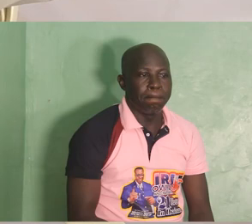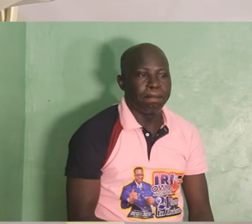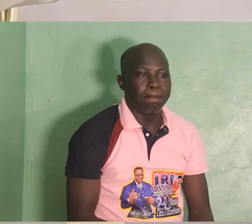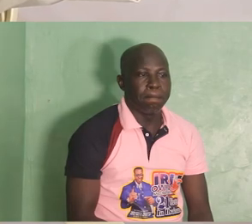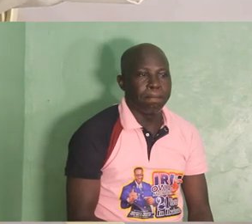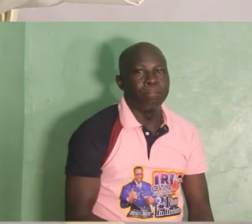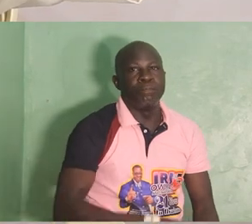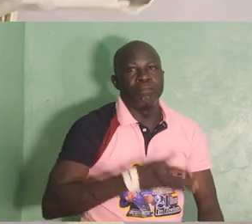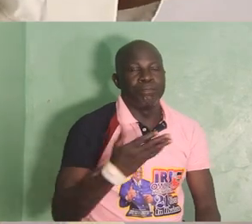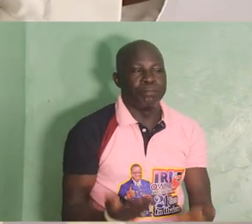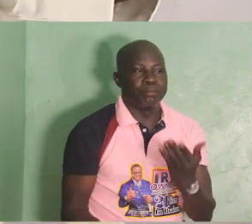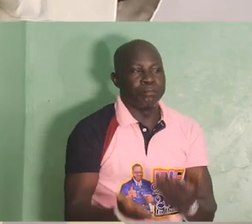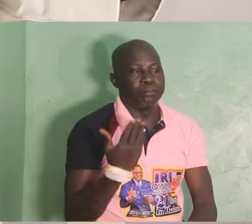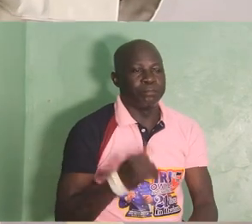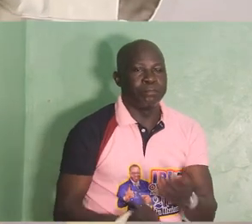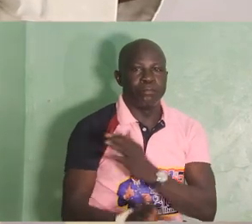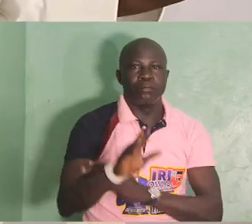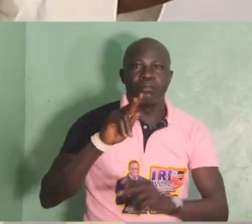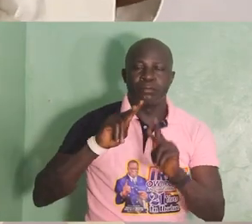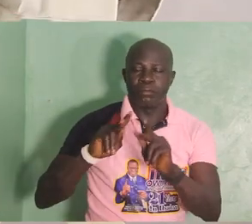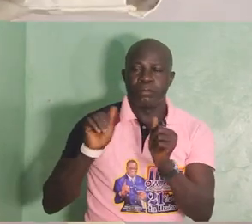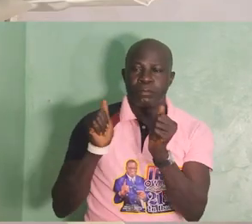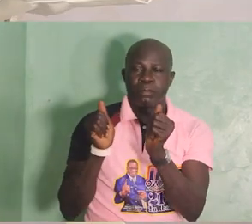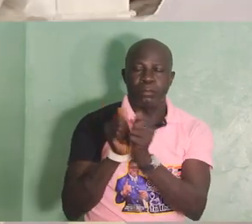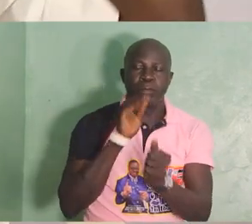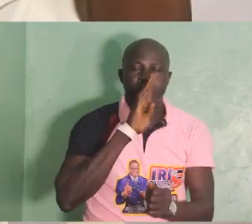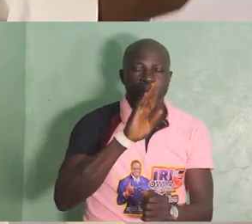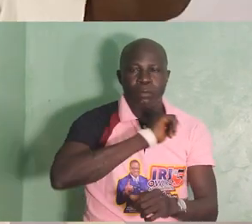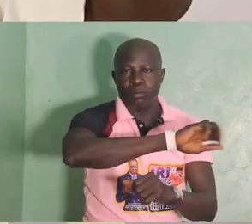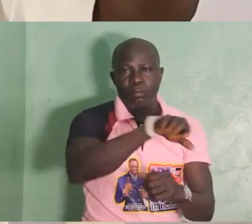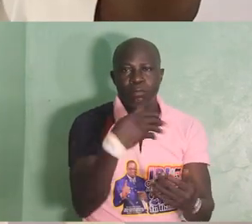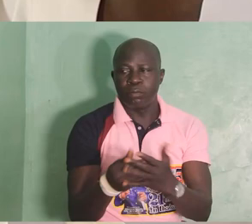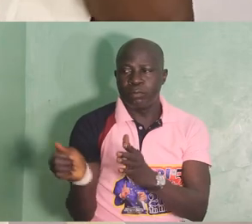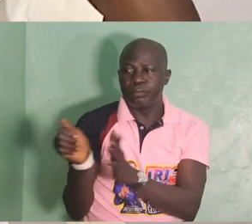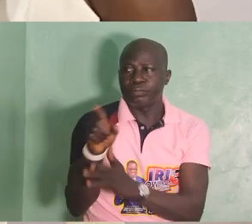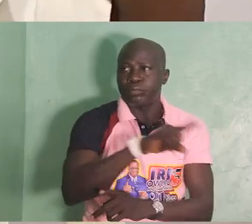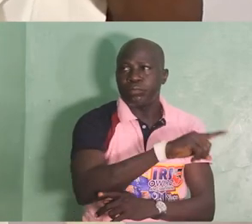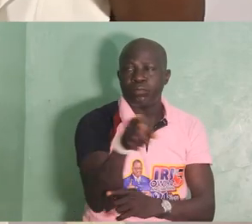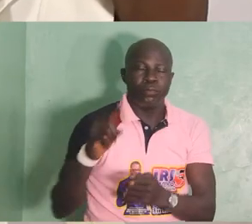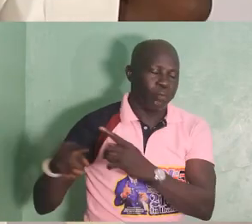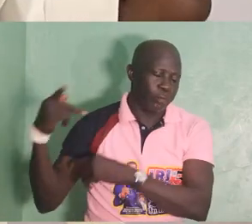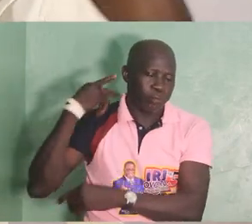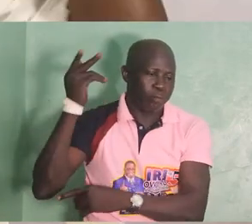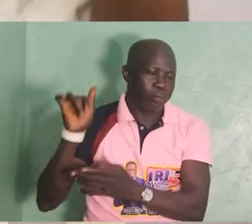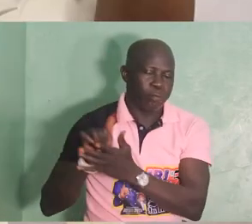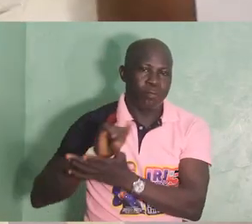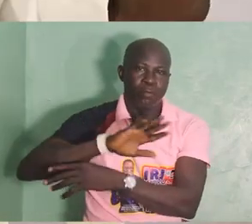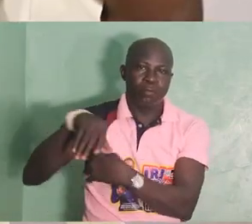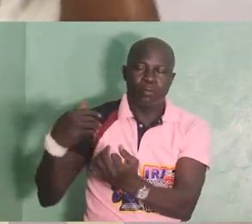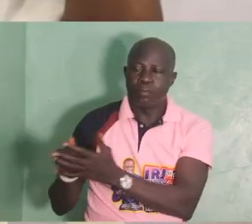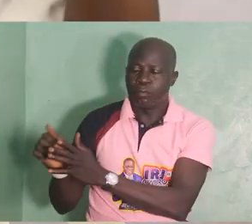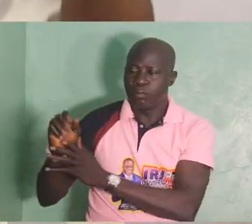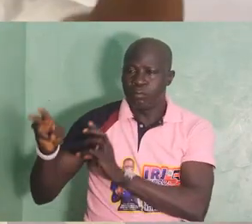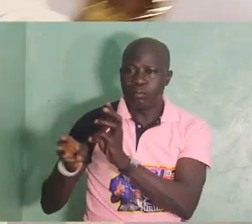ki olorun alaafia god of peace ko wa pelu gbogbo eniyan to npo ohun mi ja se